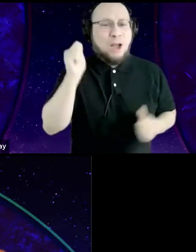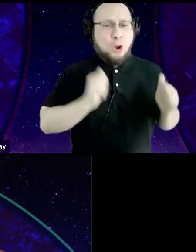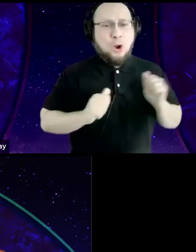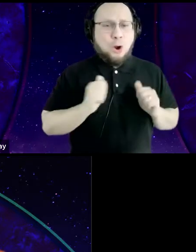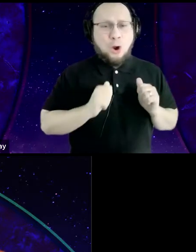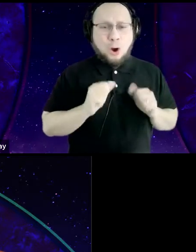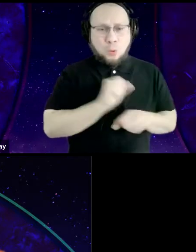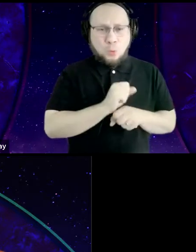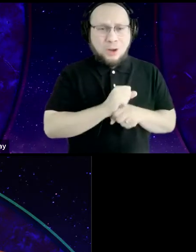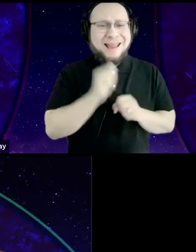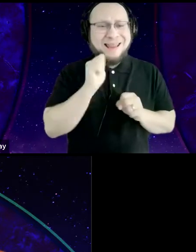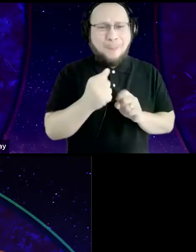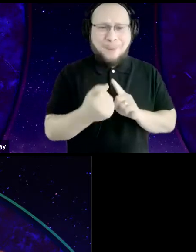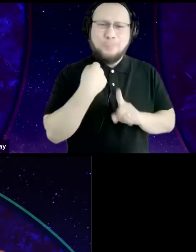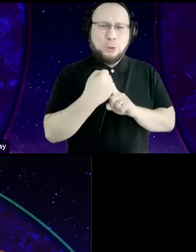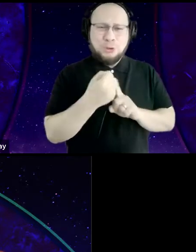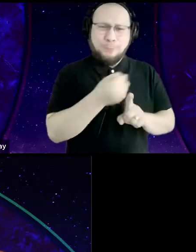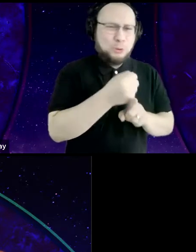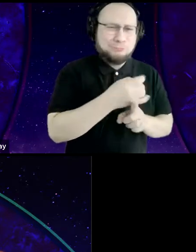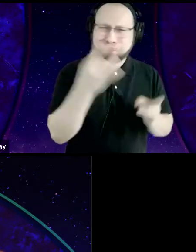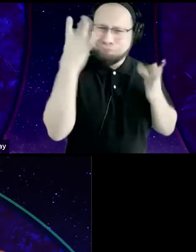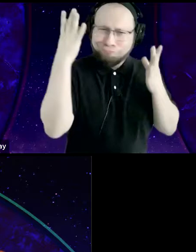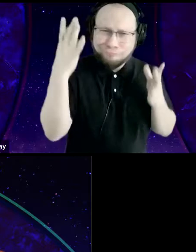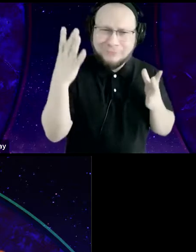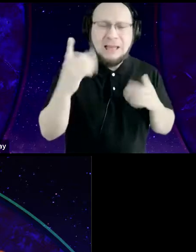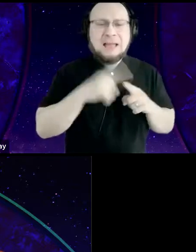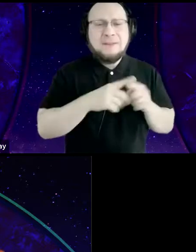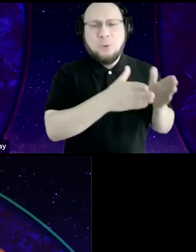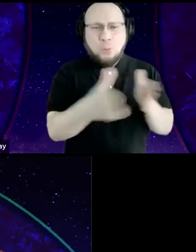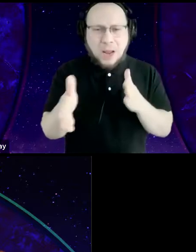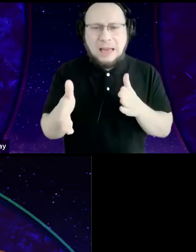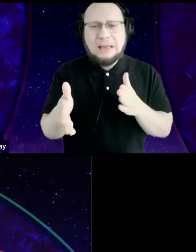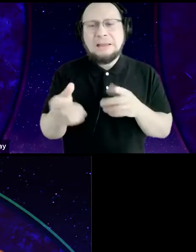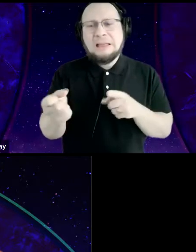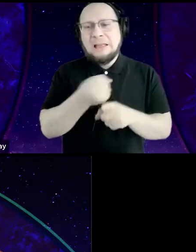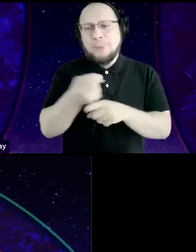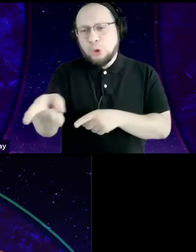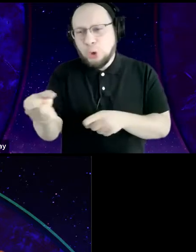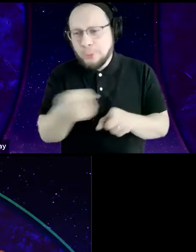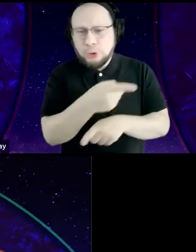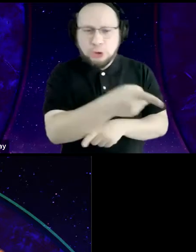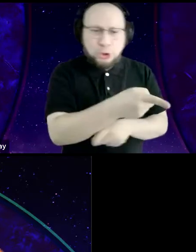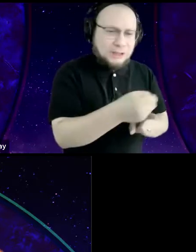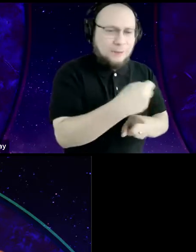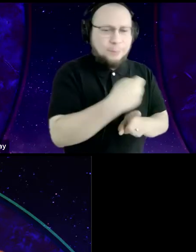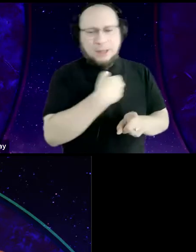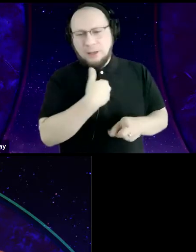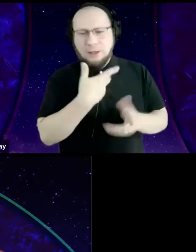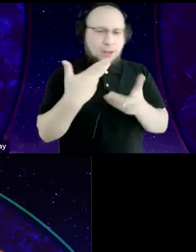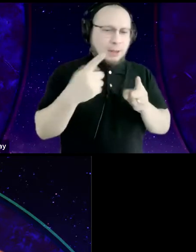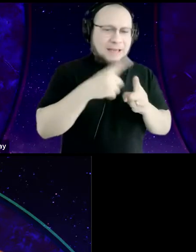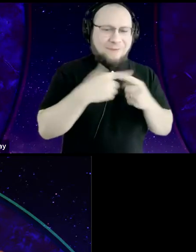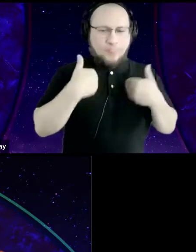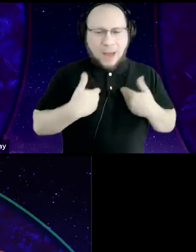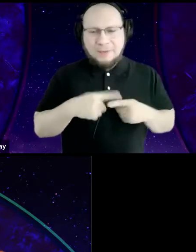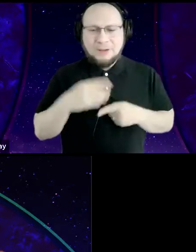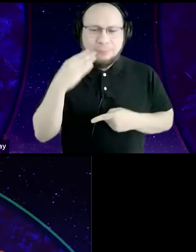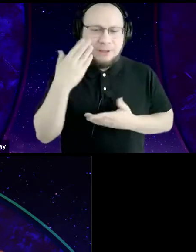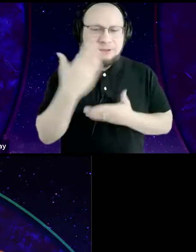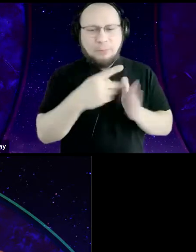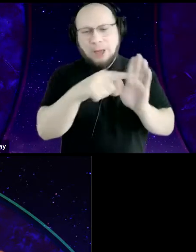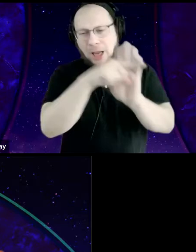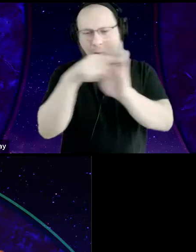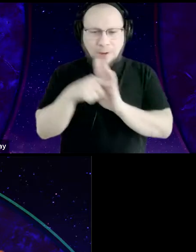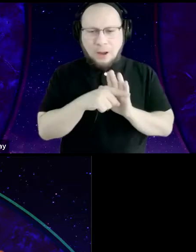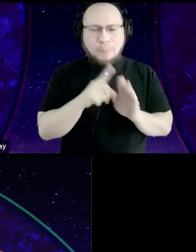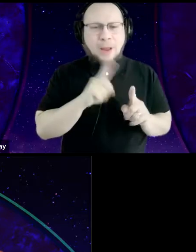yes, it doles out abuse in different ways to different people in different bodies with different experiences, but there is a potential